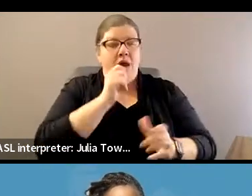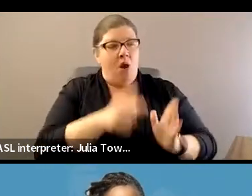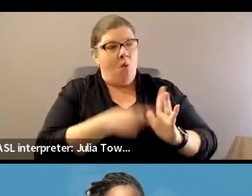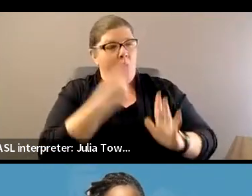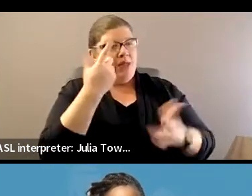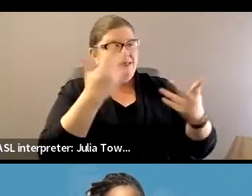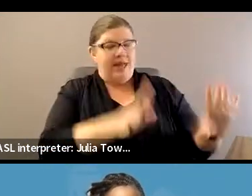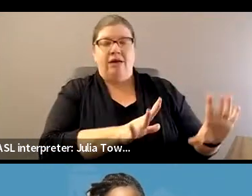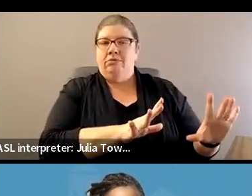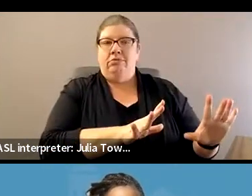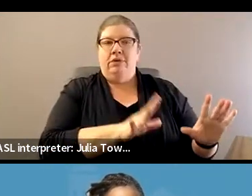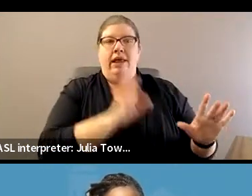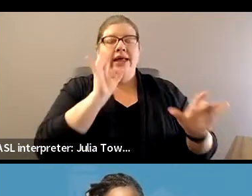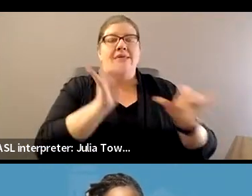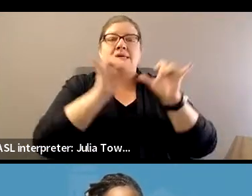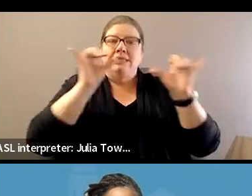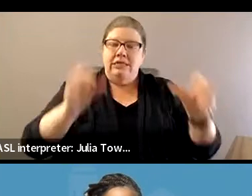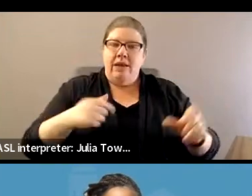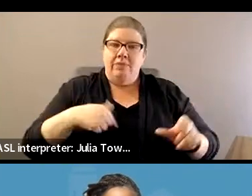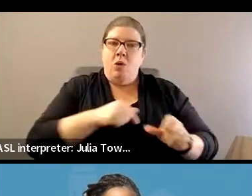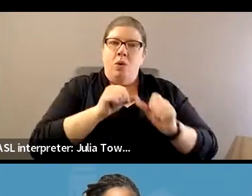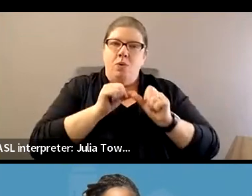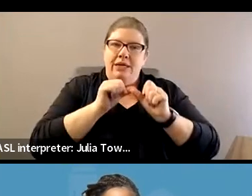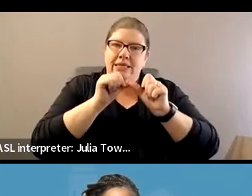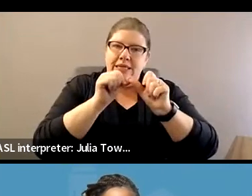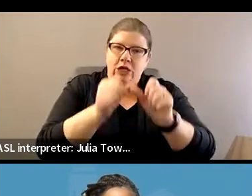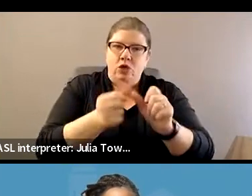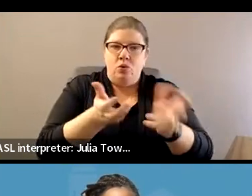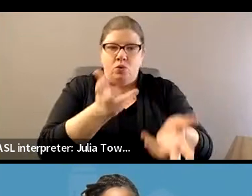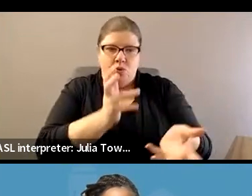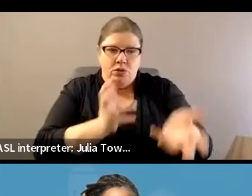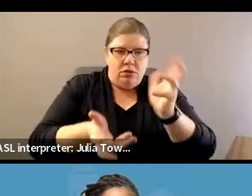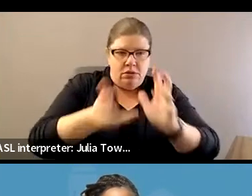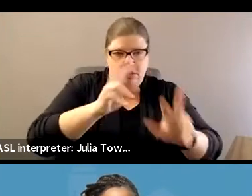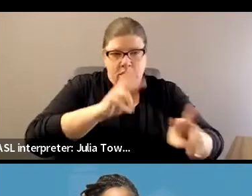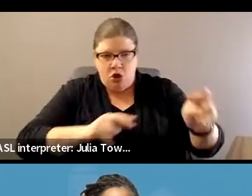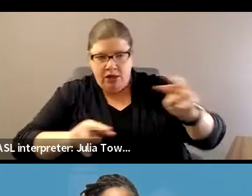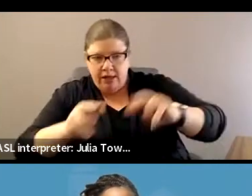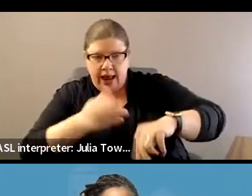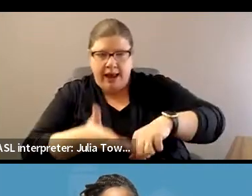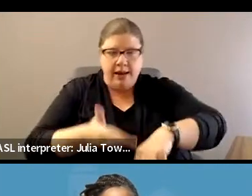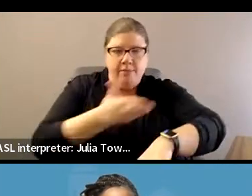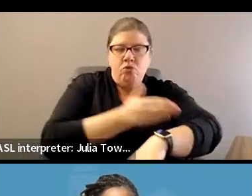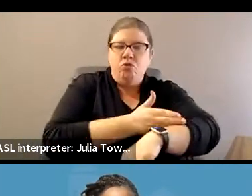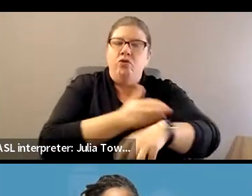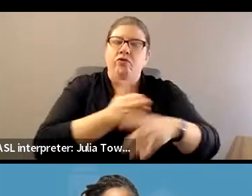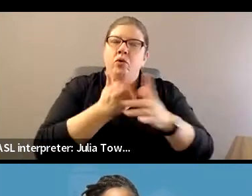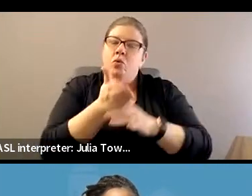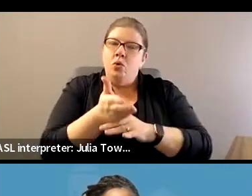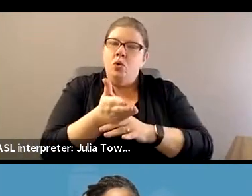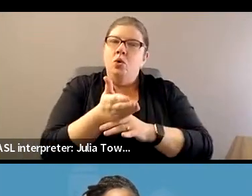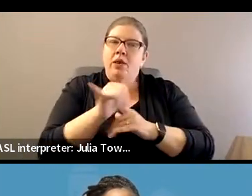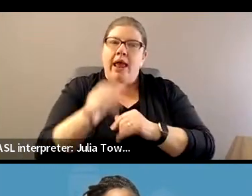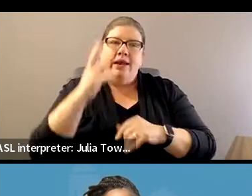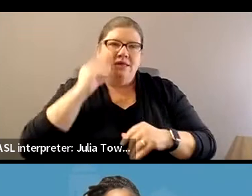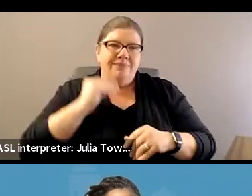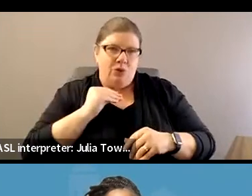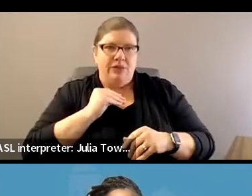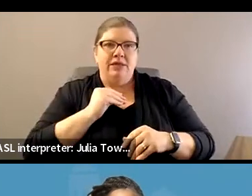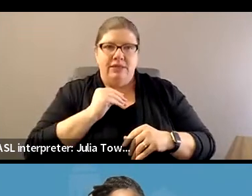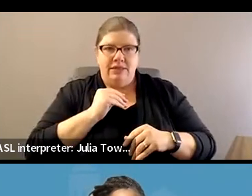one and done. It's a system that we're going to continue to look at and improve through that, improve the experience, as you